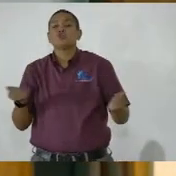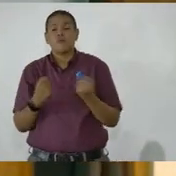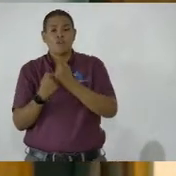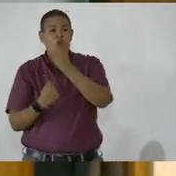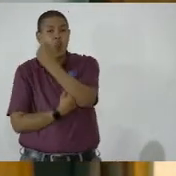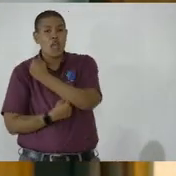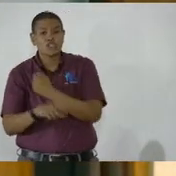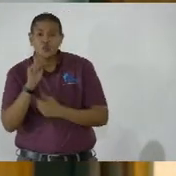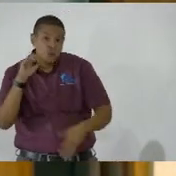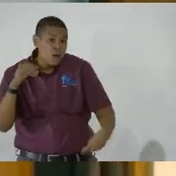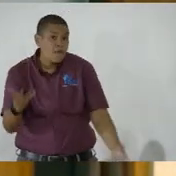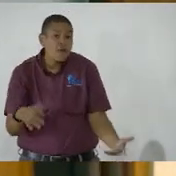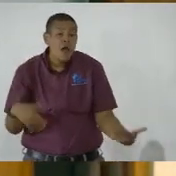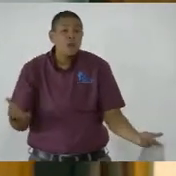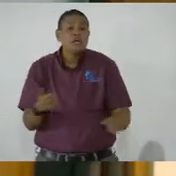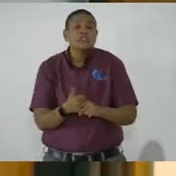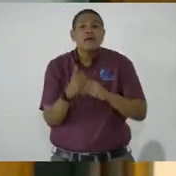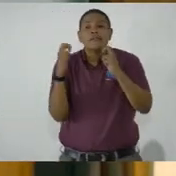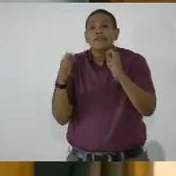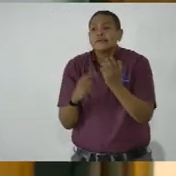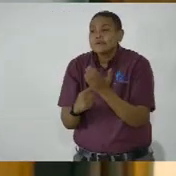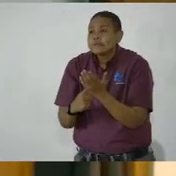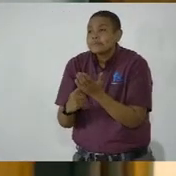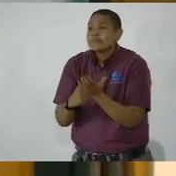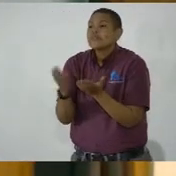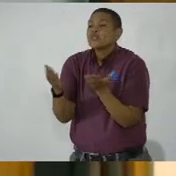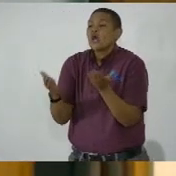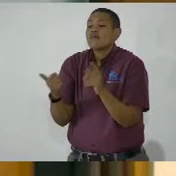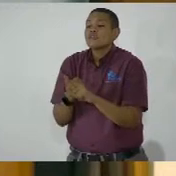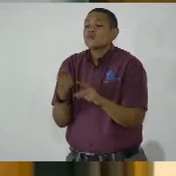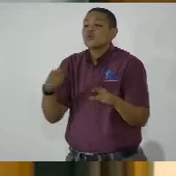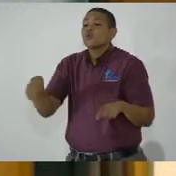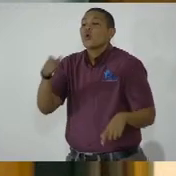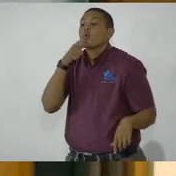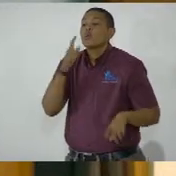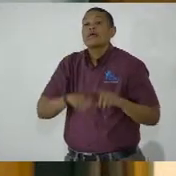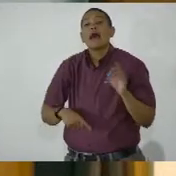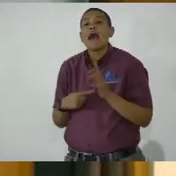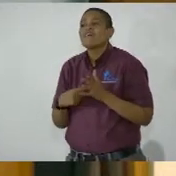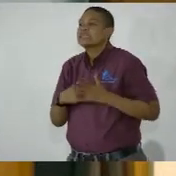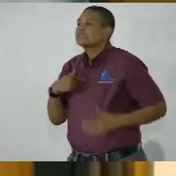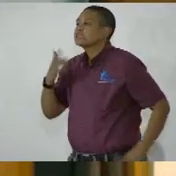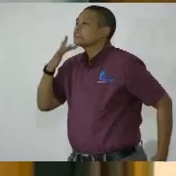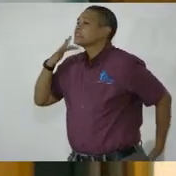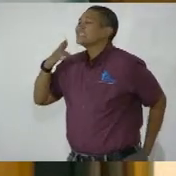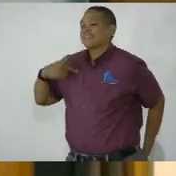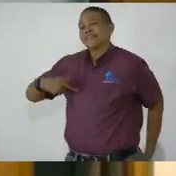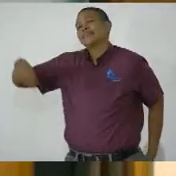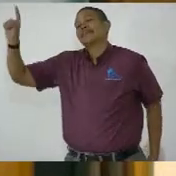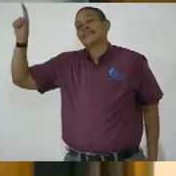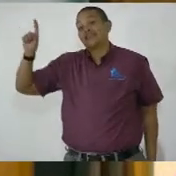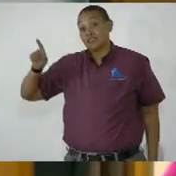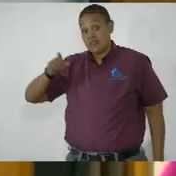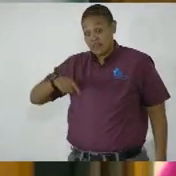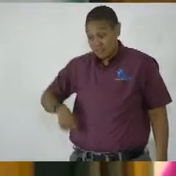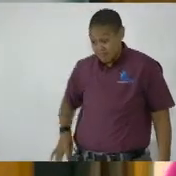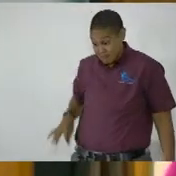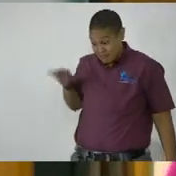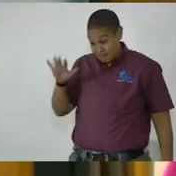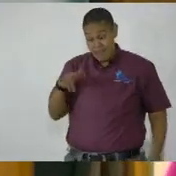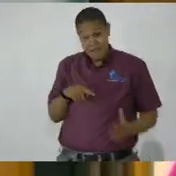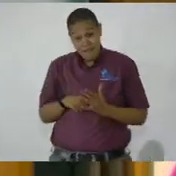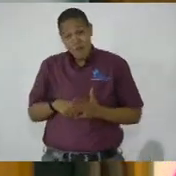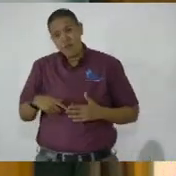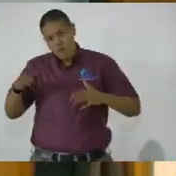to deliver mediation services to those who can't afford it. Those who can pay will pay and have